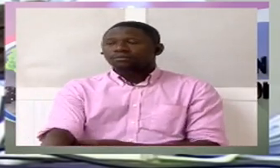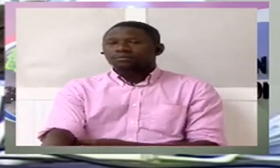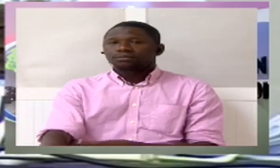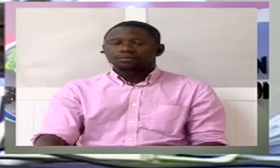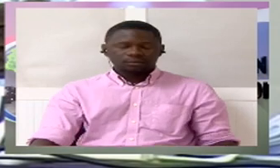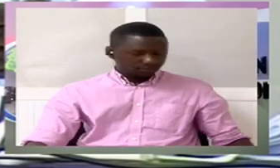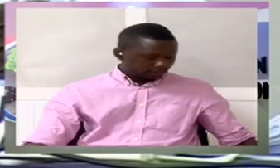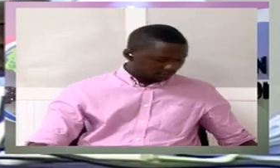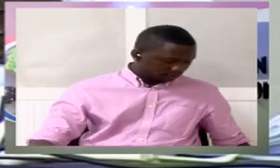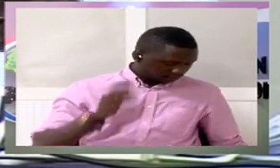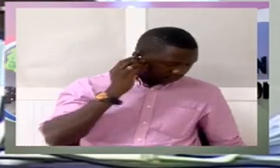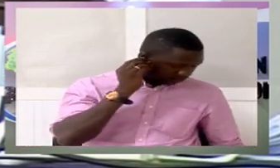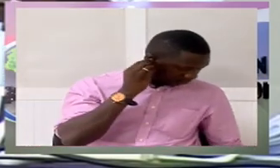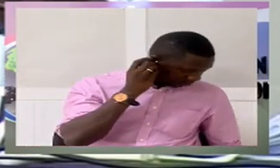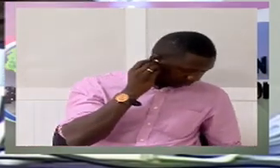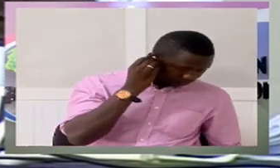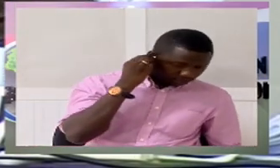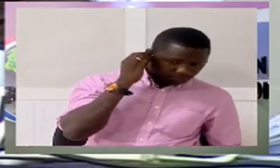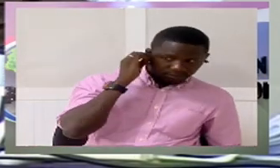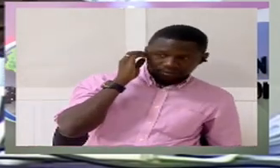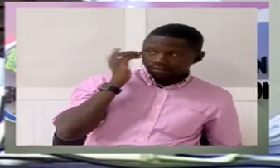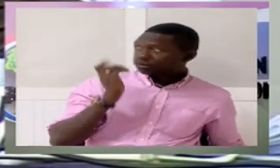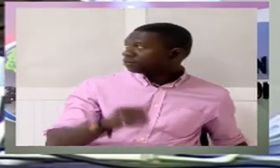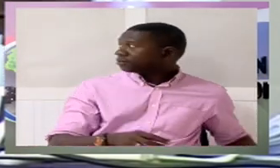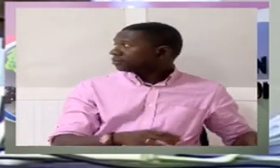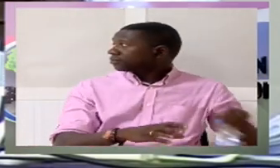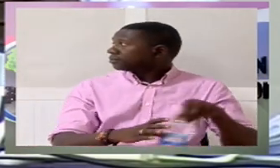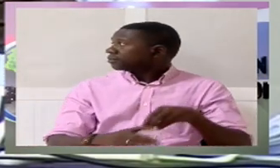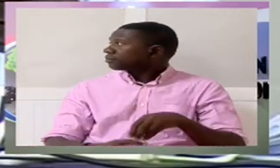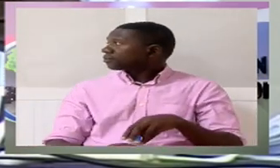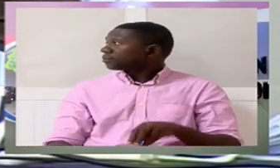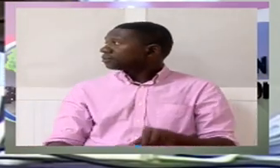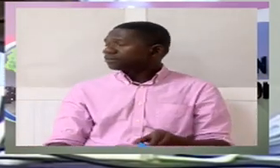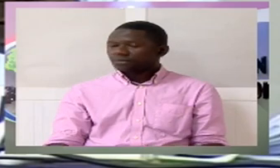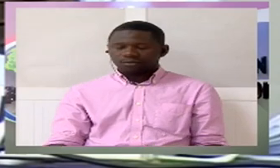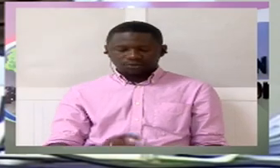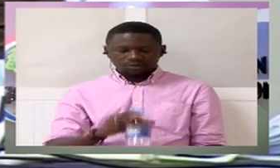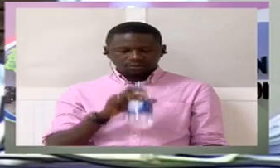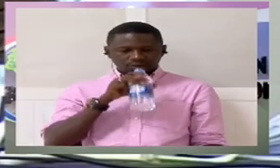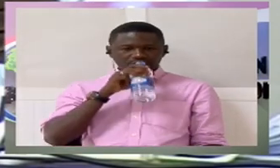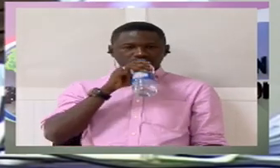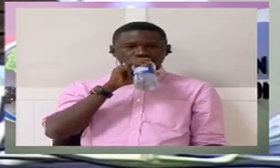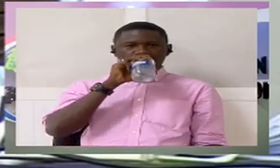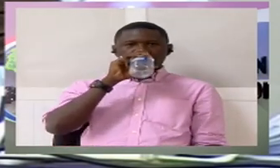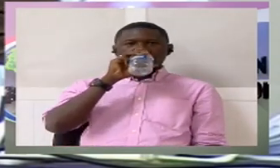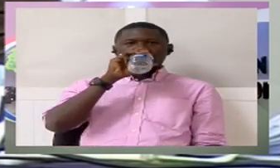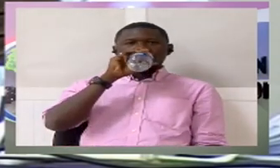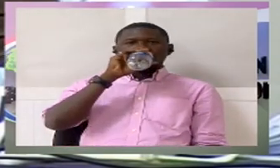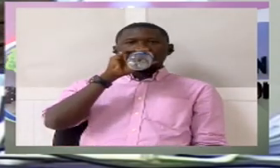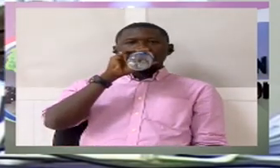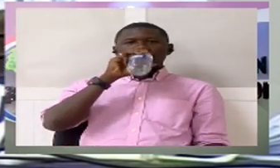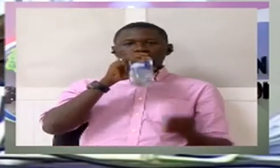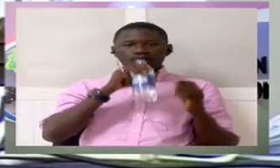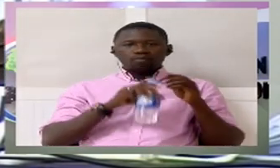Bari anatanyin tobo ba men soto anin sembo wobe dalilo nin sabo nying ala nin tele ya